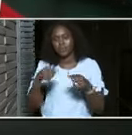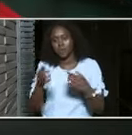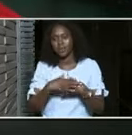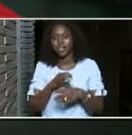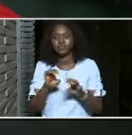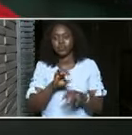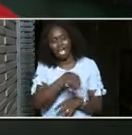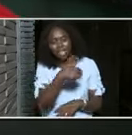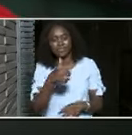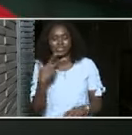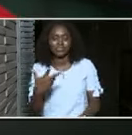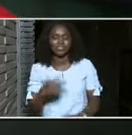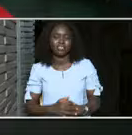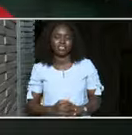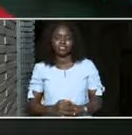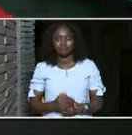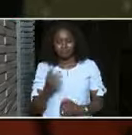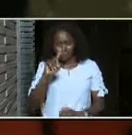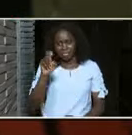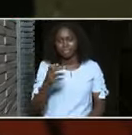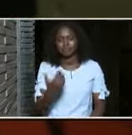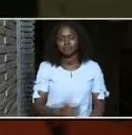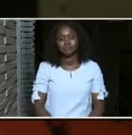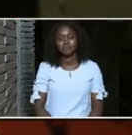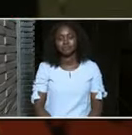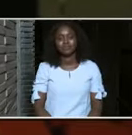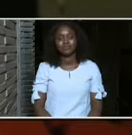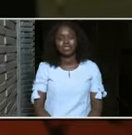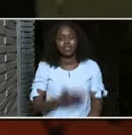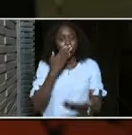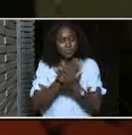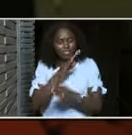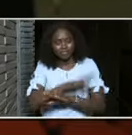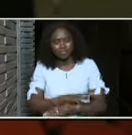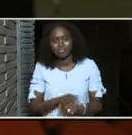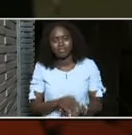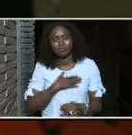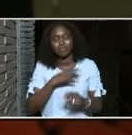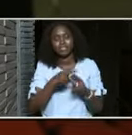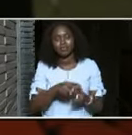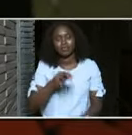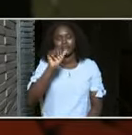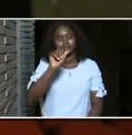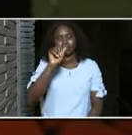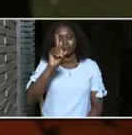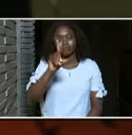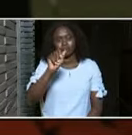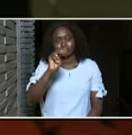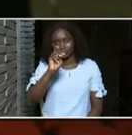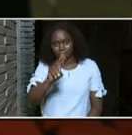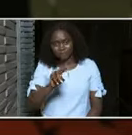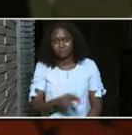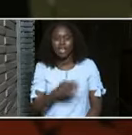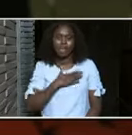three. Okay, sir. Please go ahead. Your Excellency, good evening. My name is Al-Mukhtar Adamu. My question